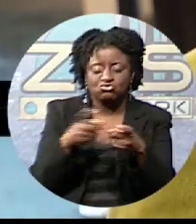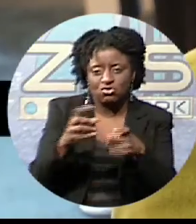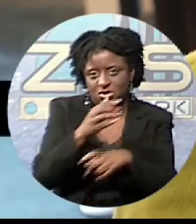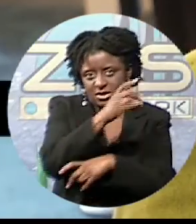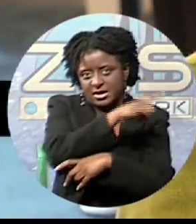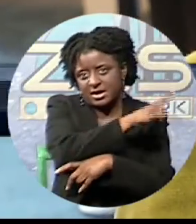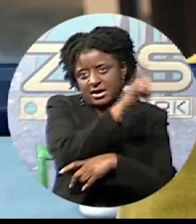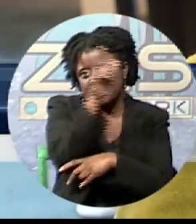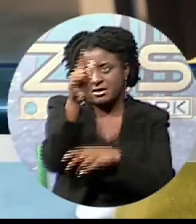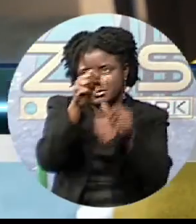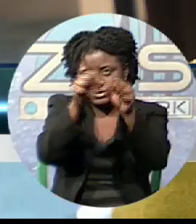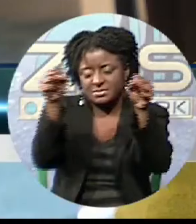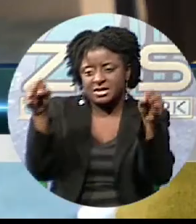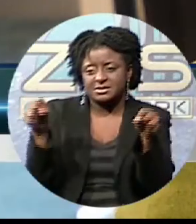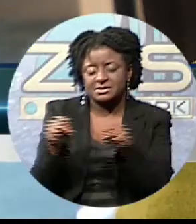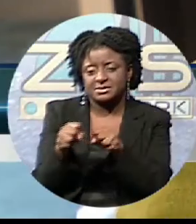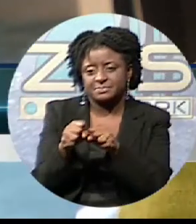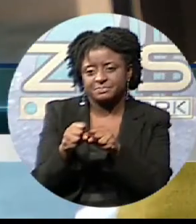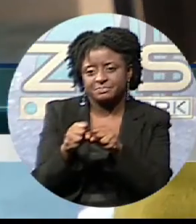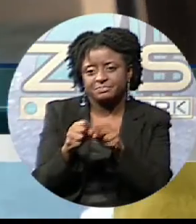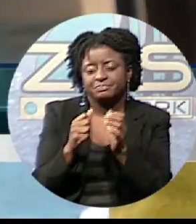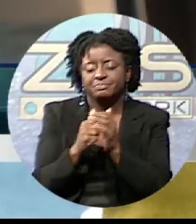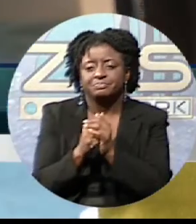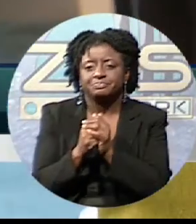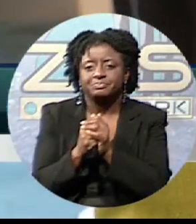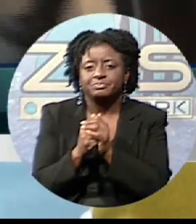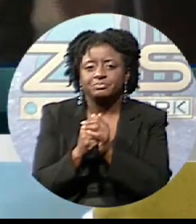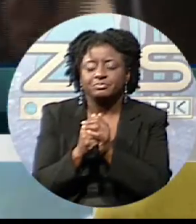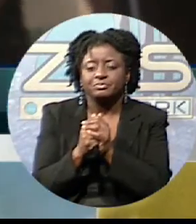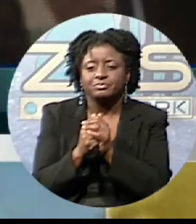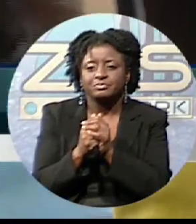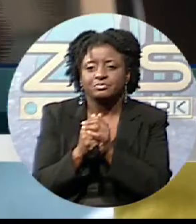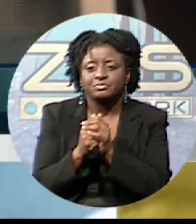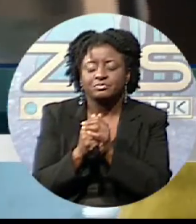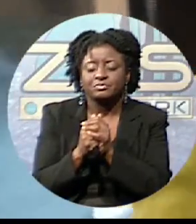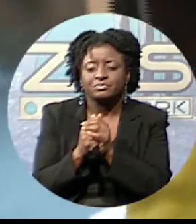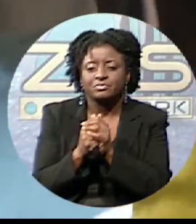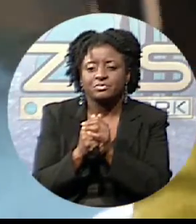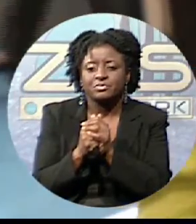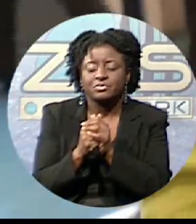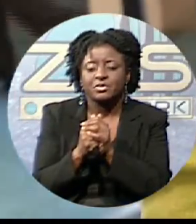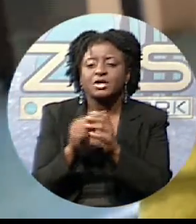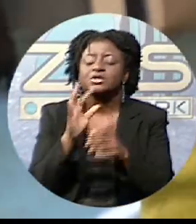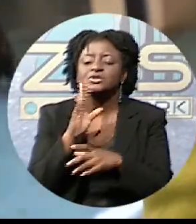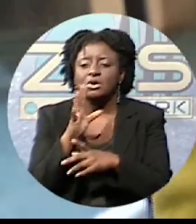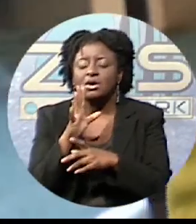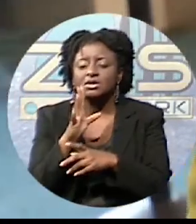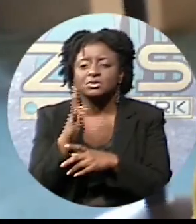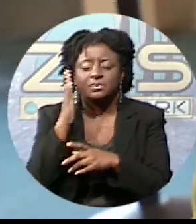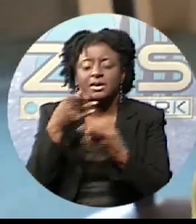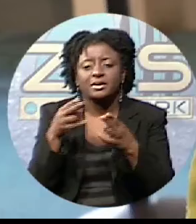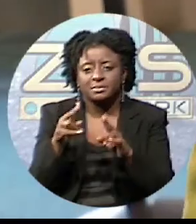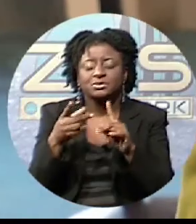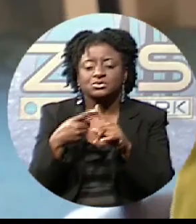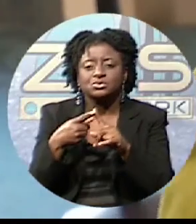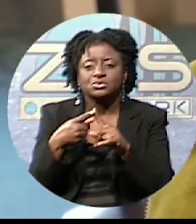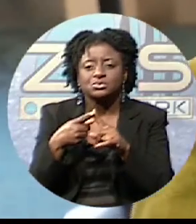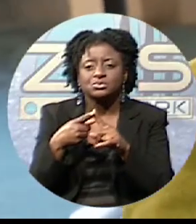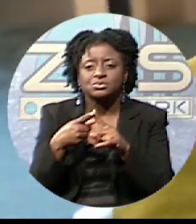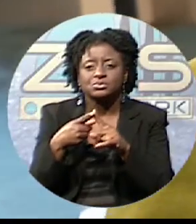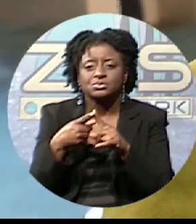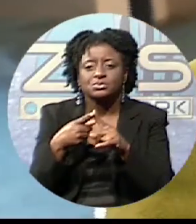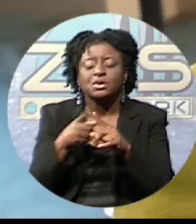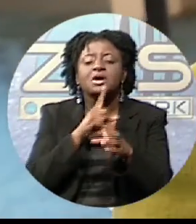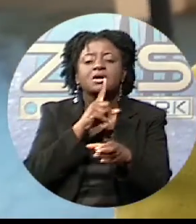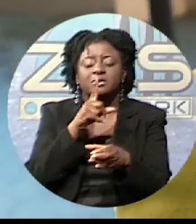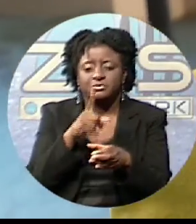day, to formalize what has been a very long-standing situation of the Americans controlling our airspace. And